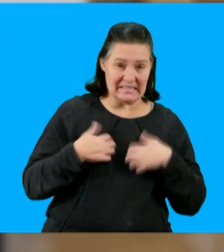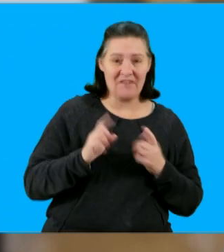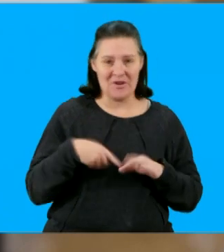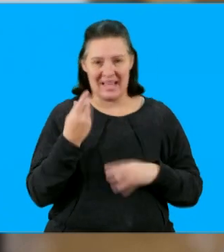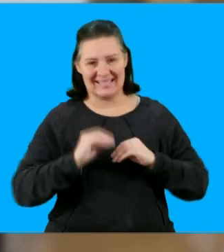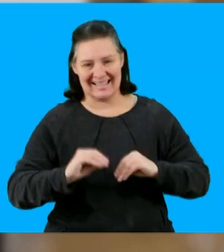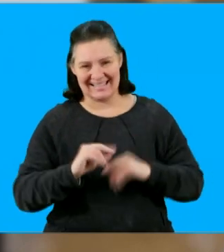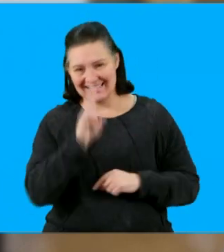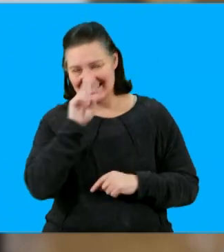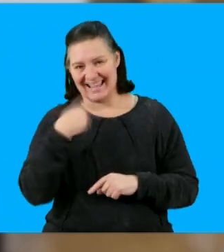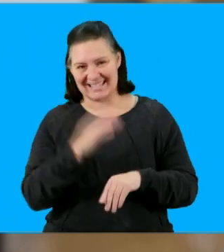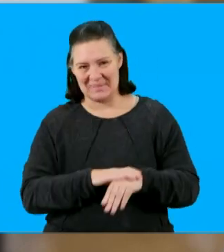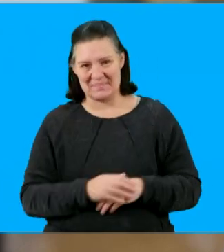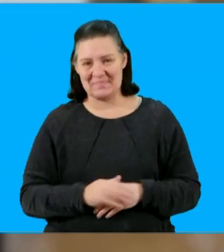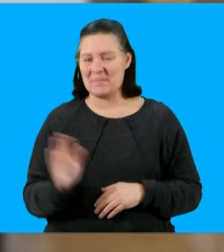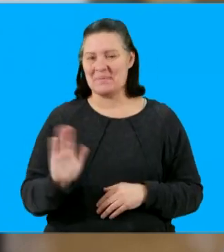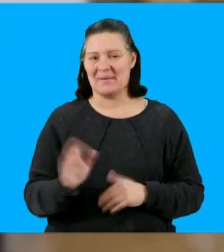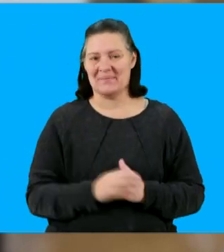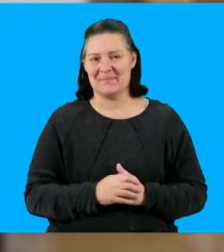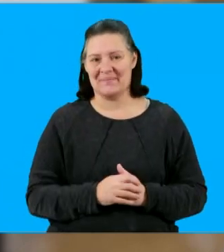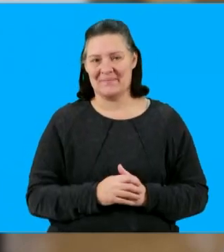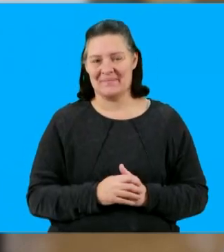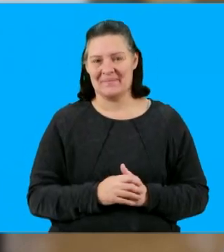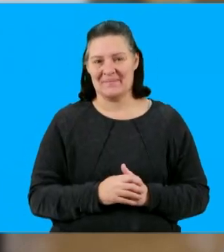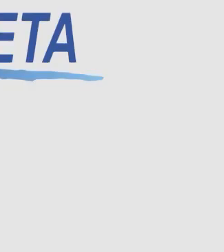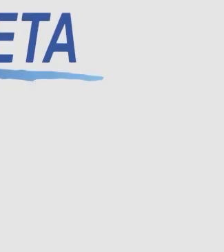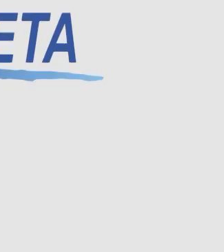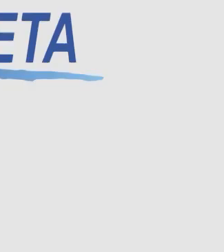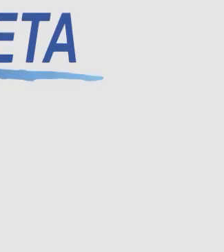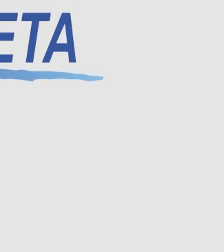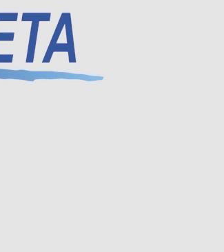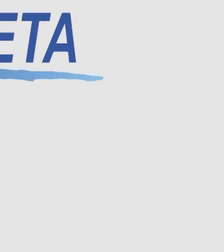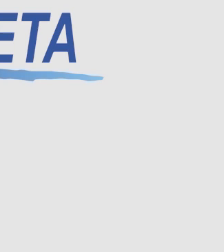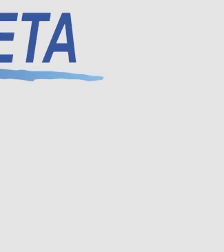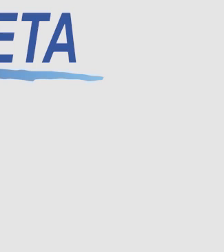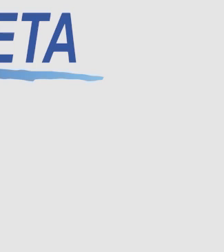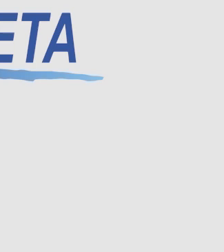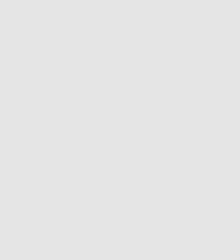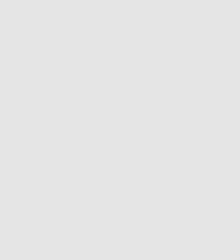to our next lesson. Until next time, goodbye.